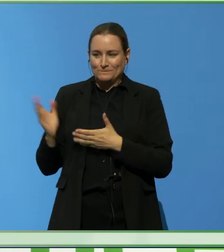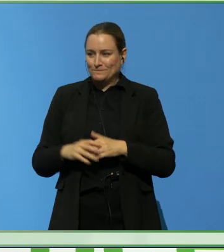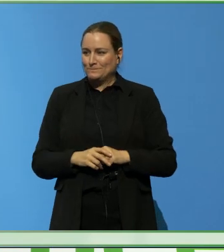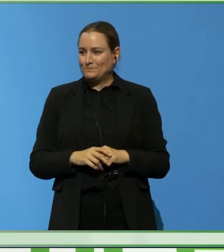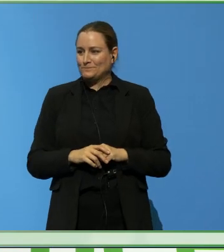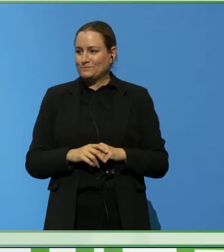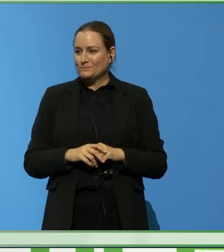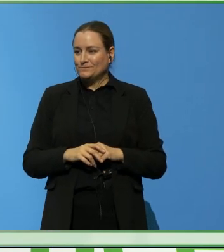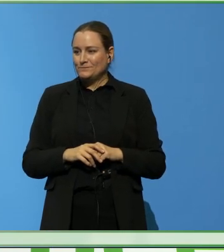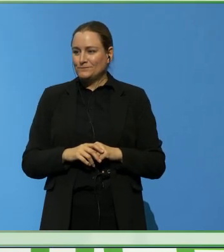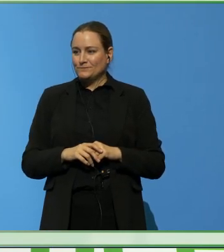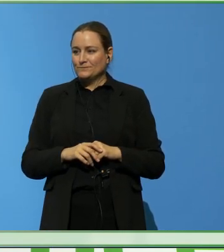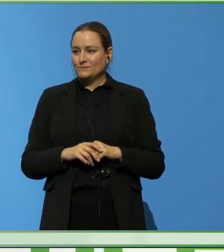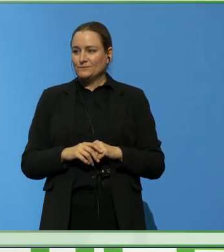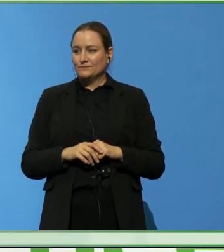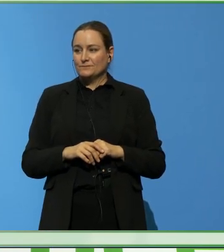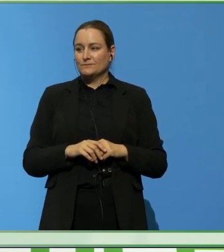Oki is compliant with the